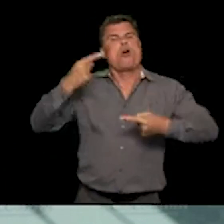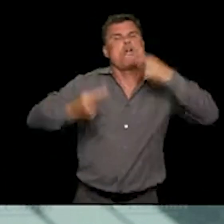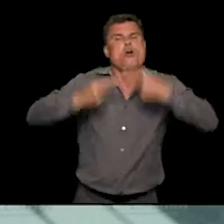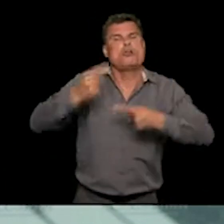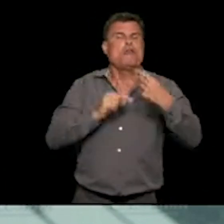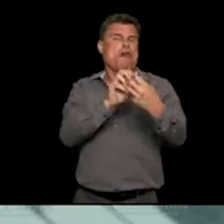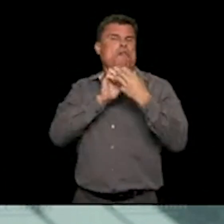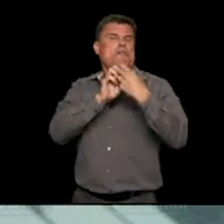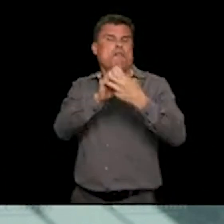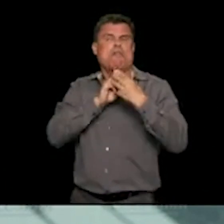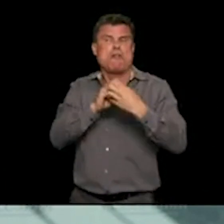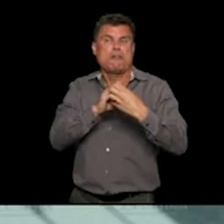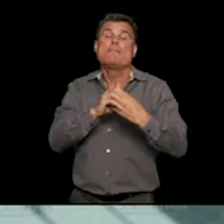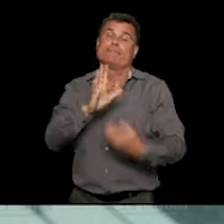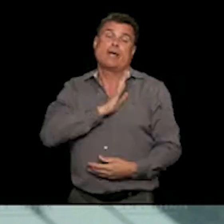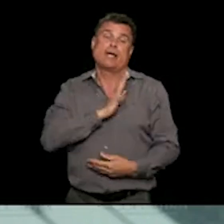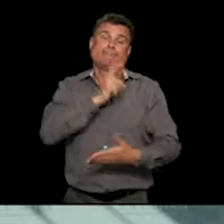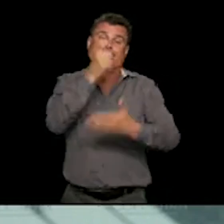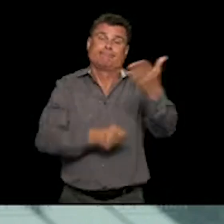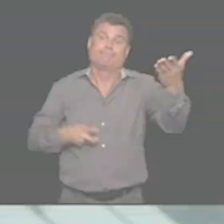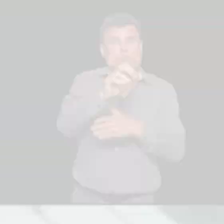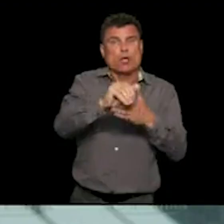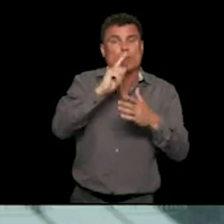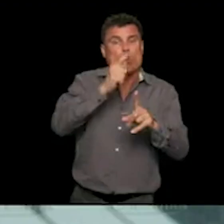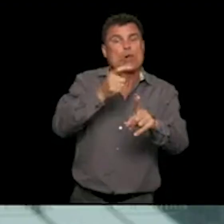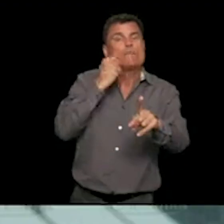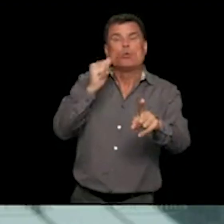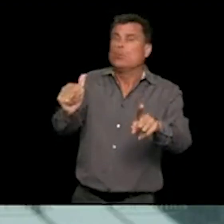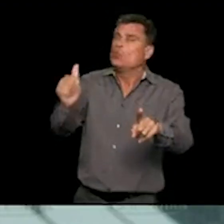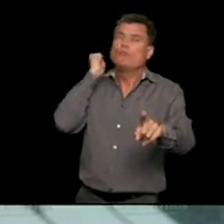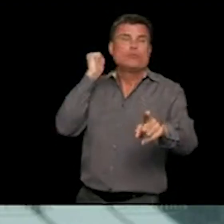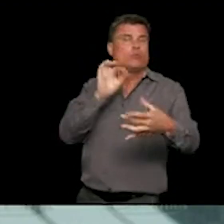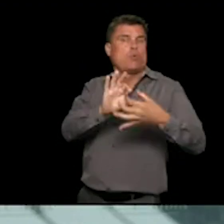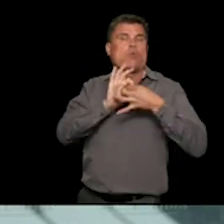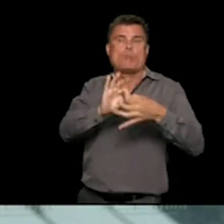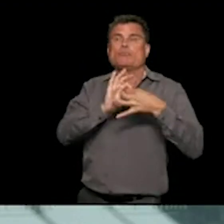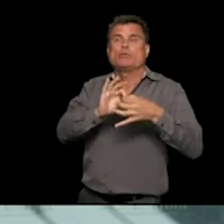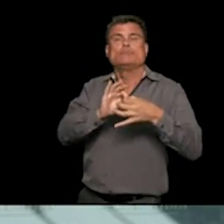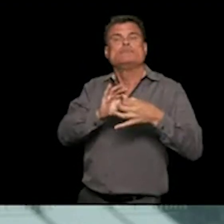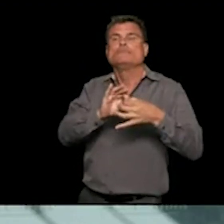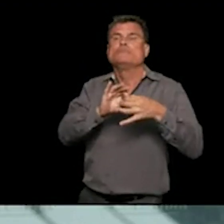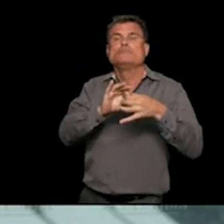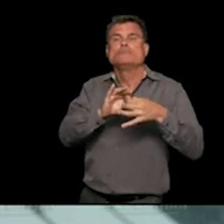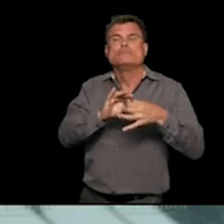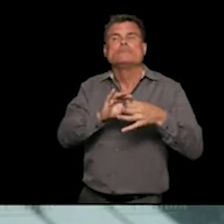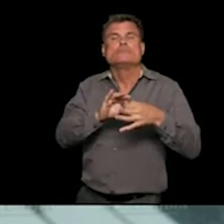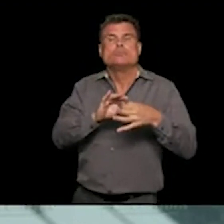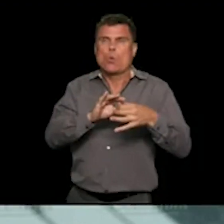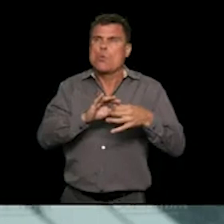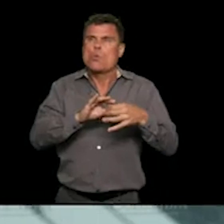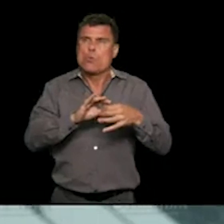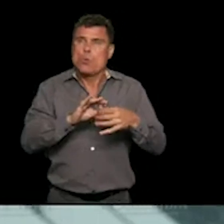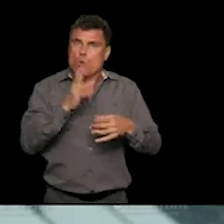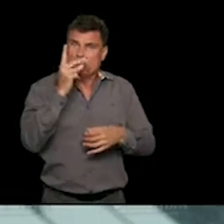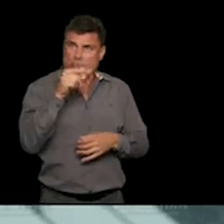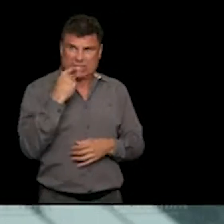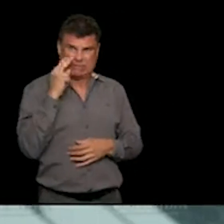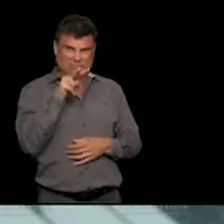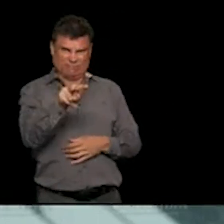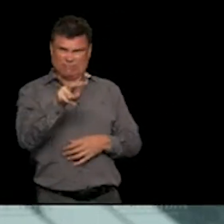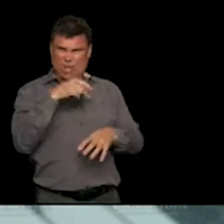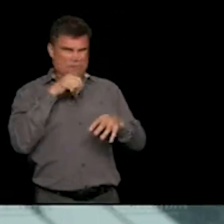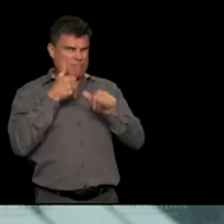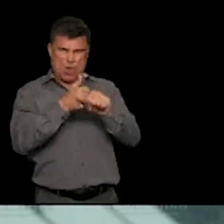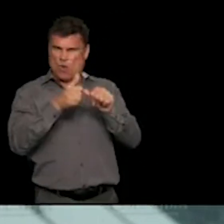they would get a $200 ticket. Police use their discretion on these kinds of situations all